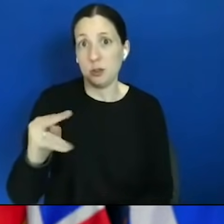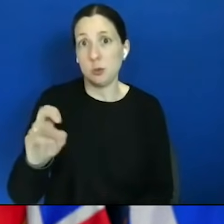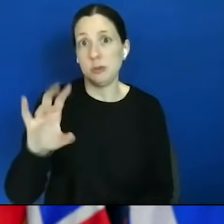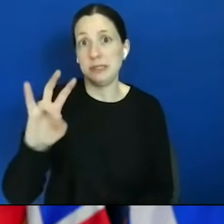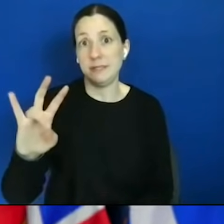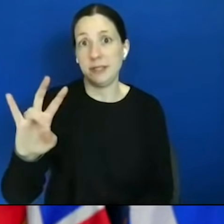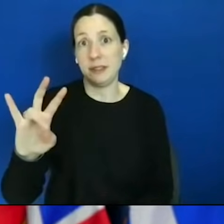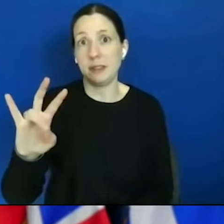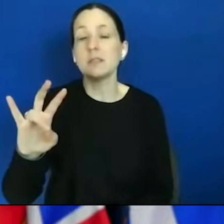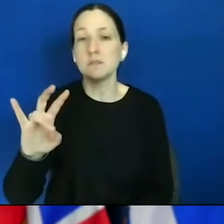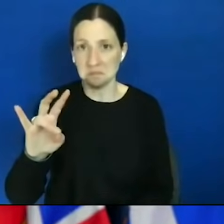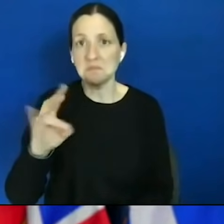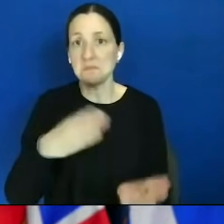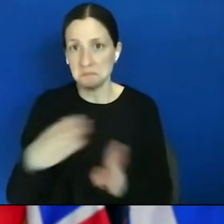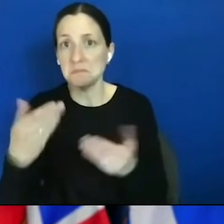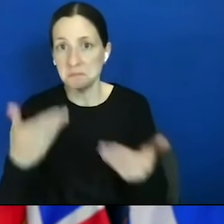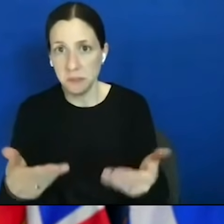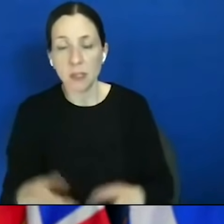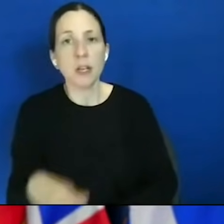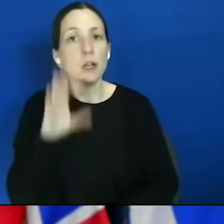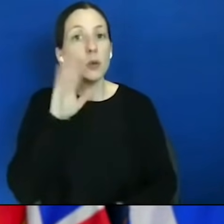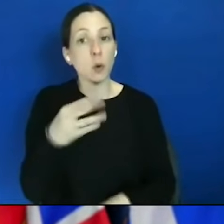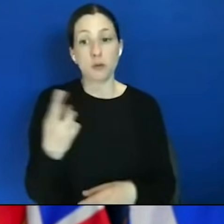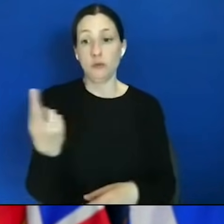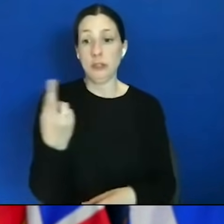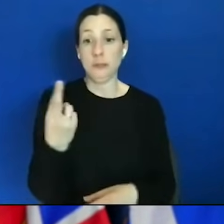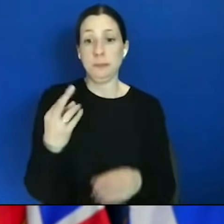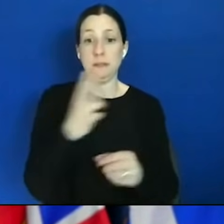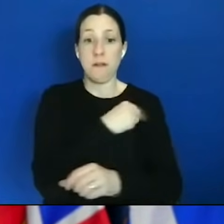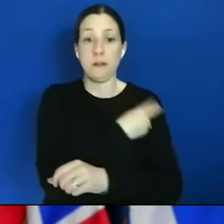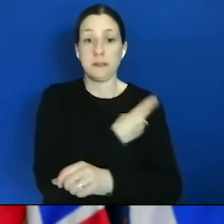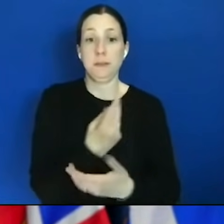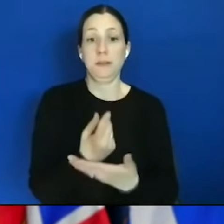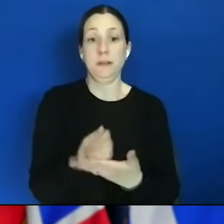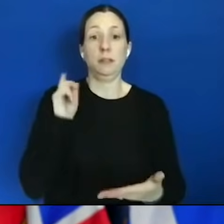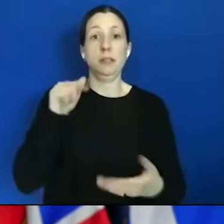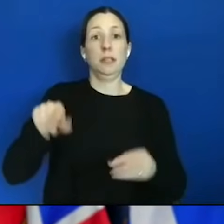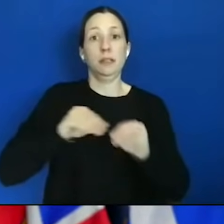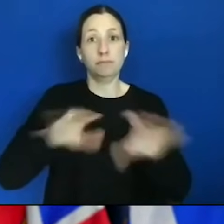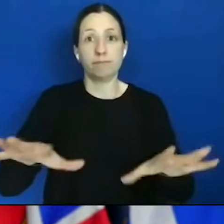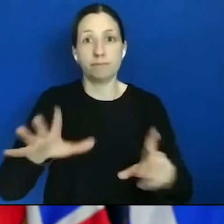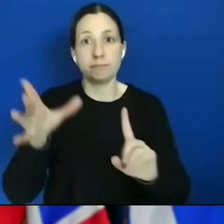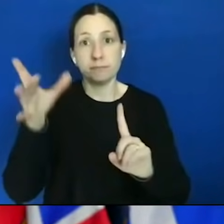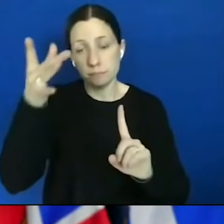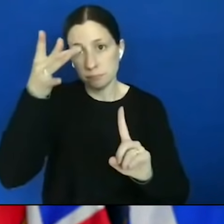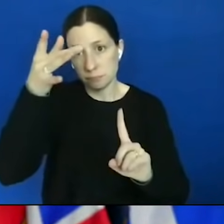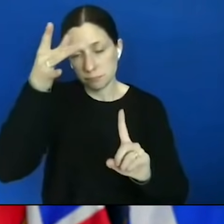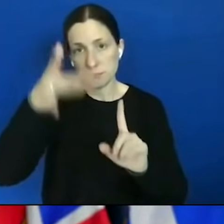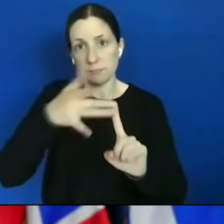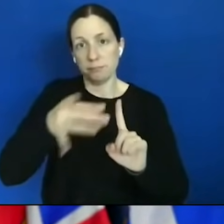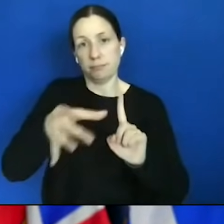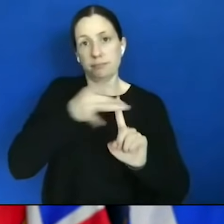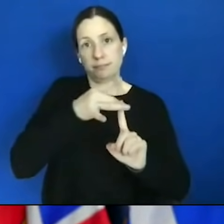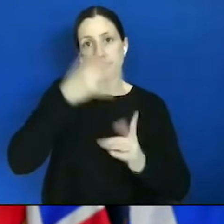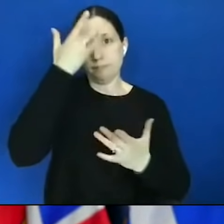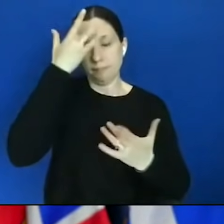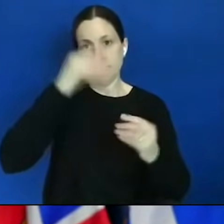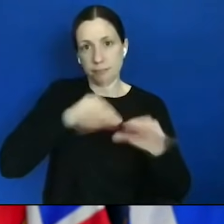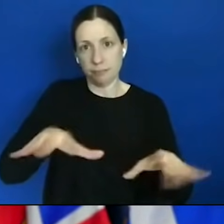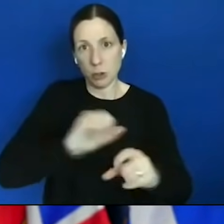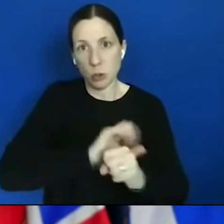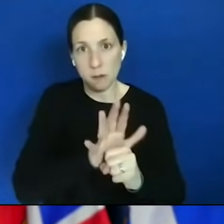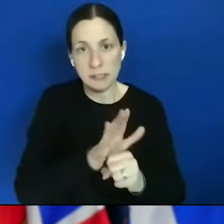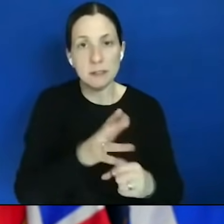you are all aware, a COVID outbreak at Richmond Hospital, which has closed one unit and 20 inpatient